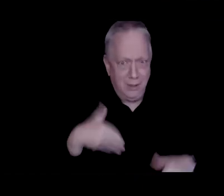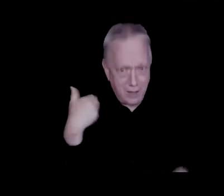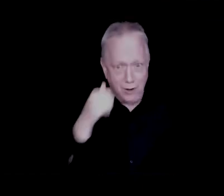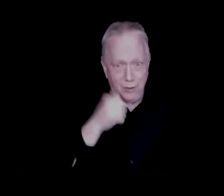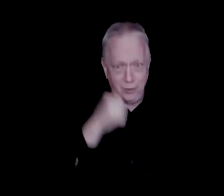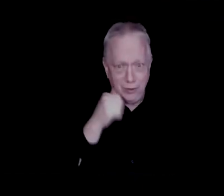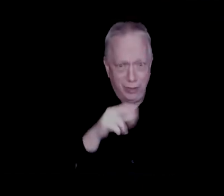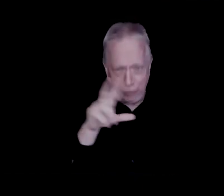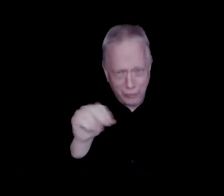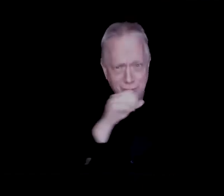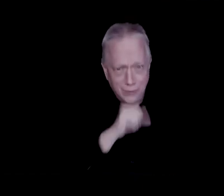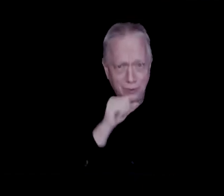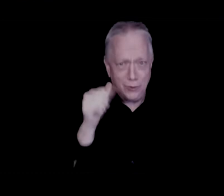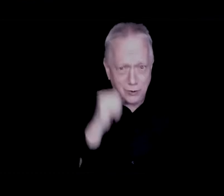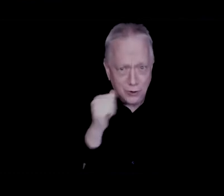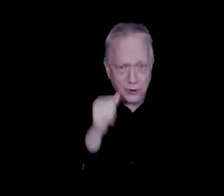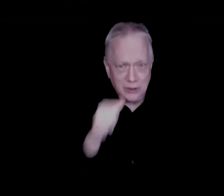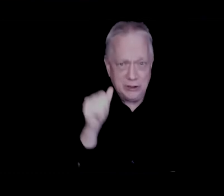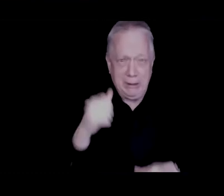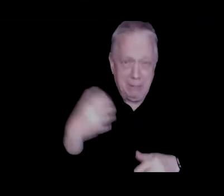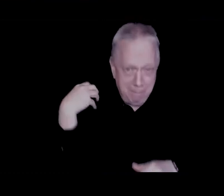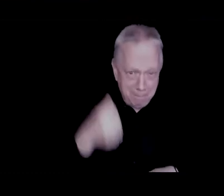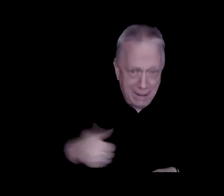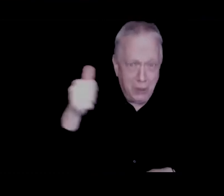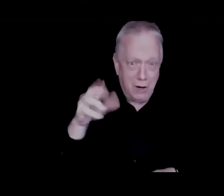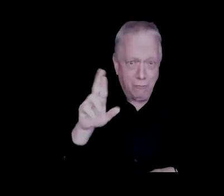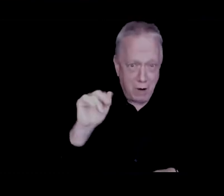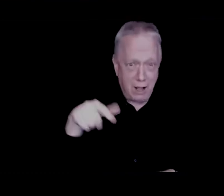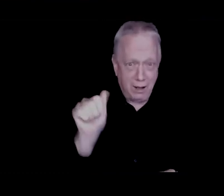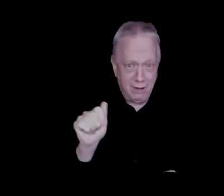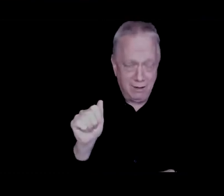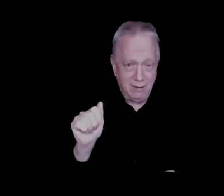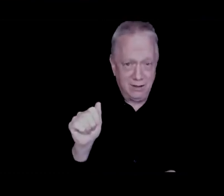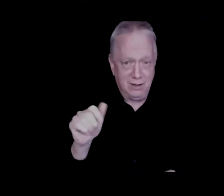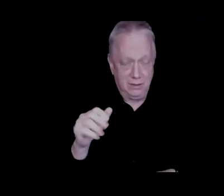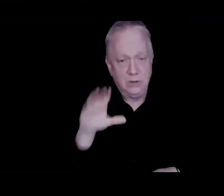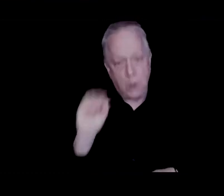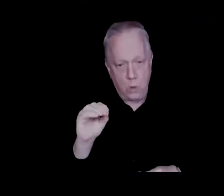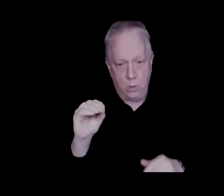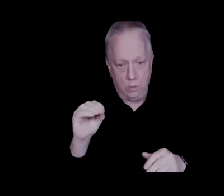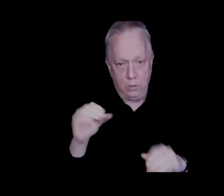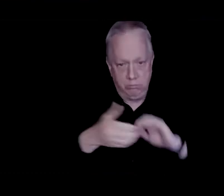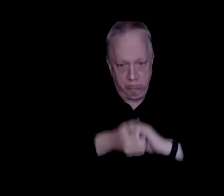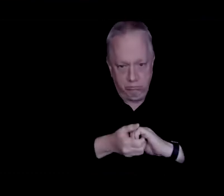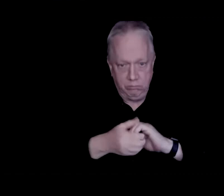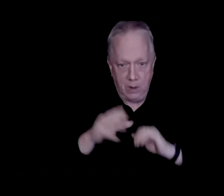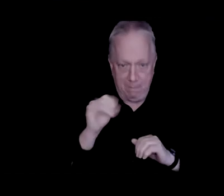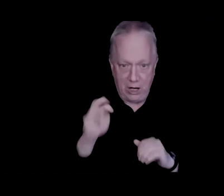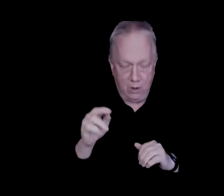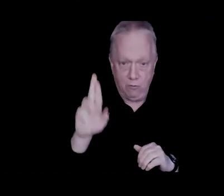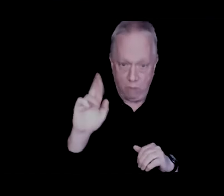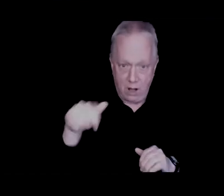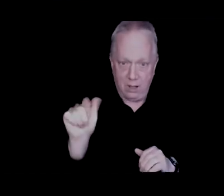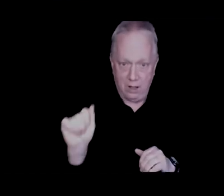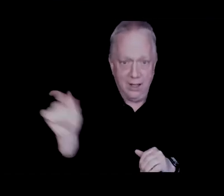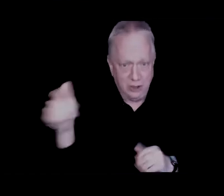30 years old girl, and she's the mayor of Raqqa, the co-mayor, because there is a guy also, the co-mayor of Raqqa. And